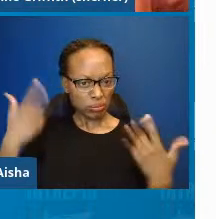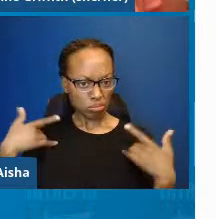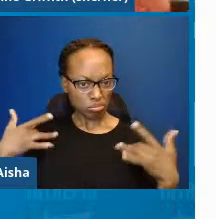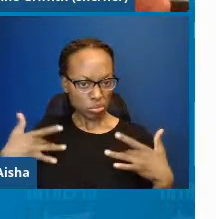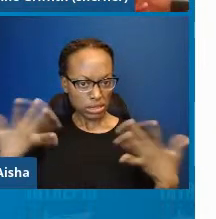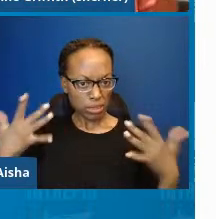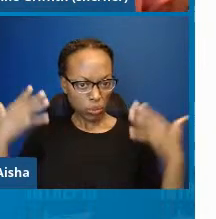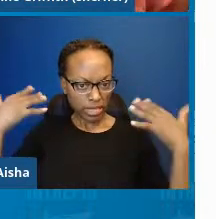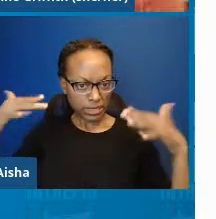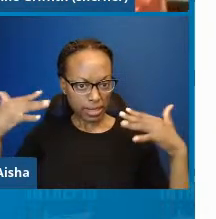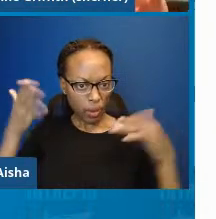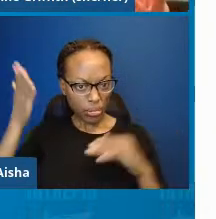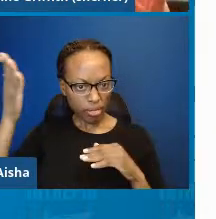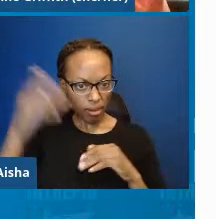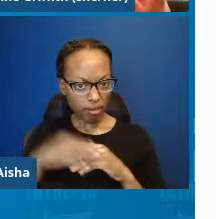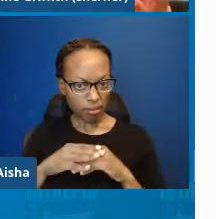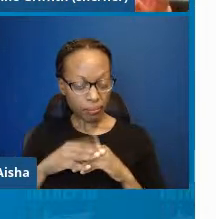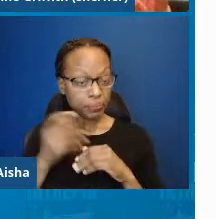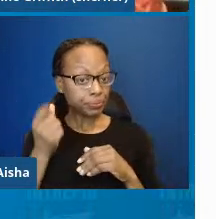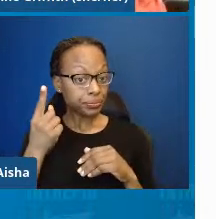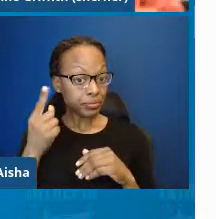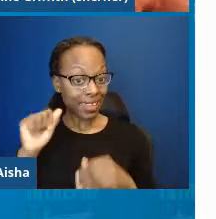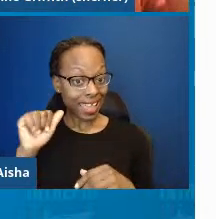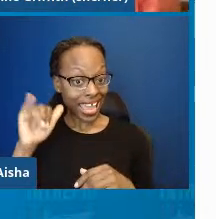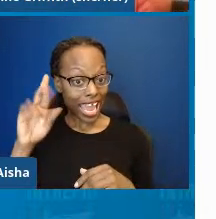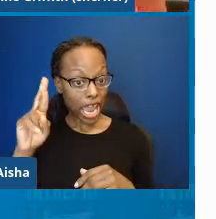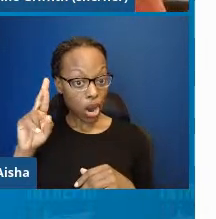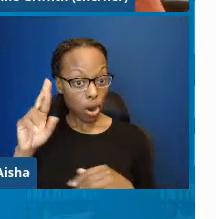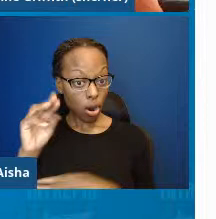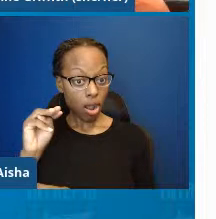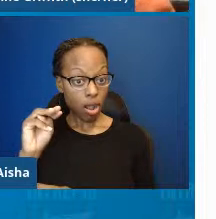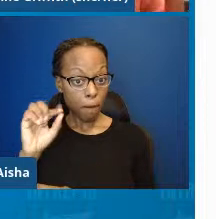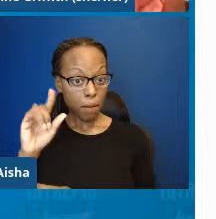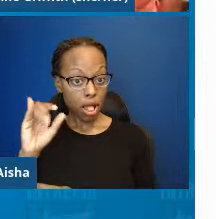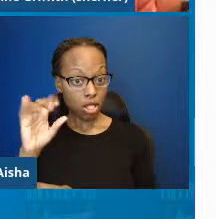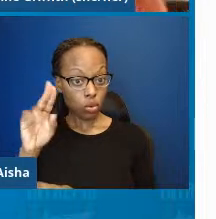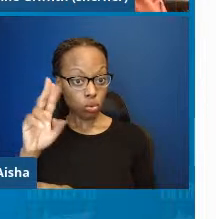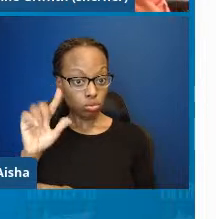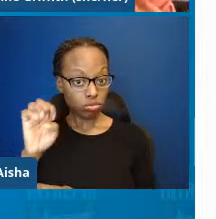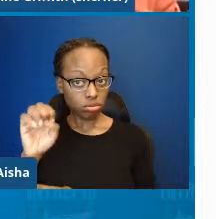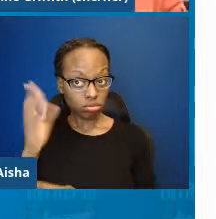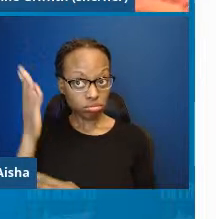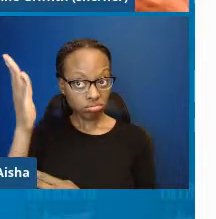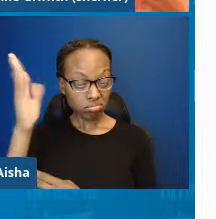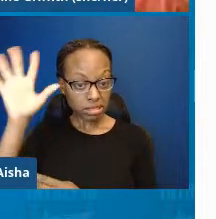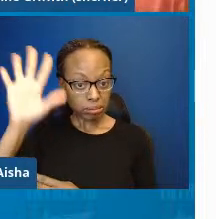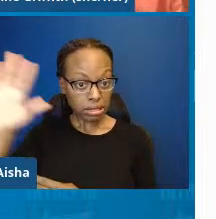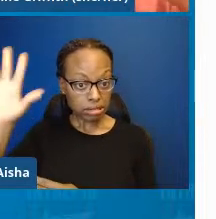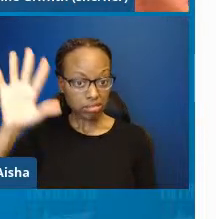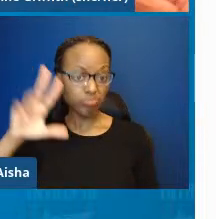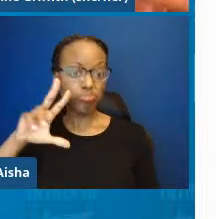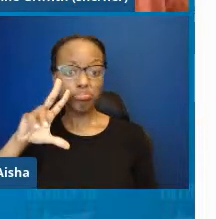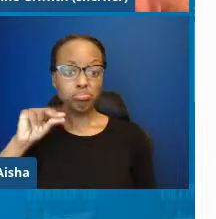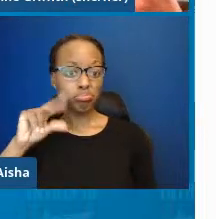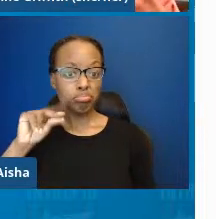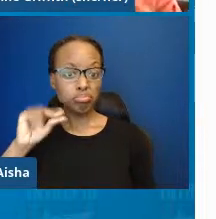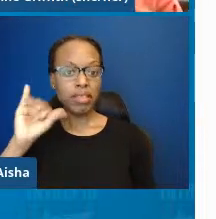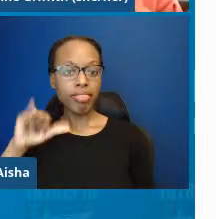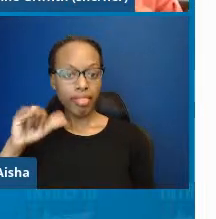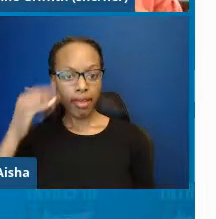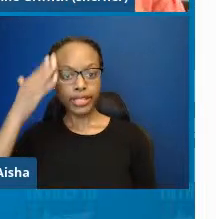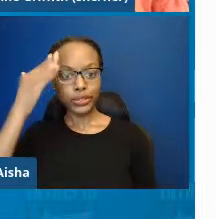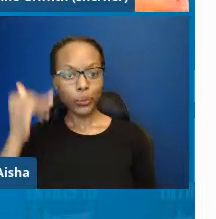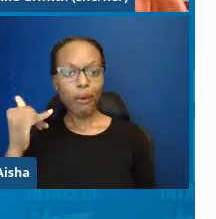lot or any real air molecules in space. That's why astronauts need special equipment to be able to go to space and